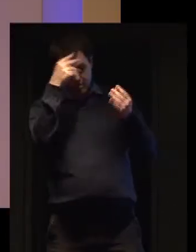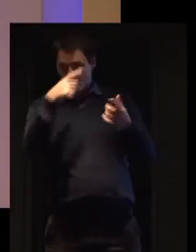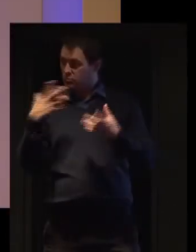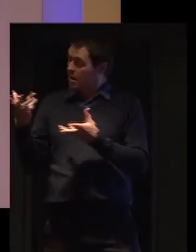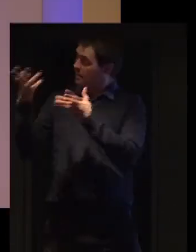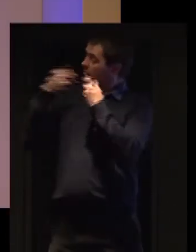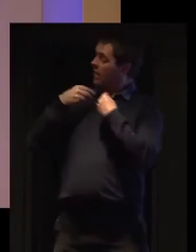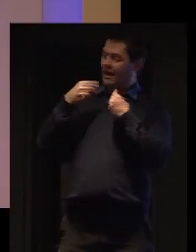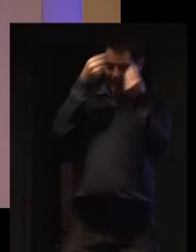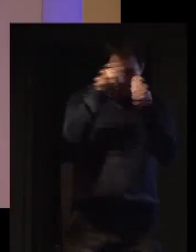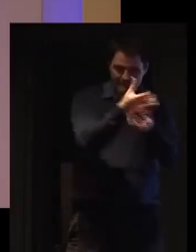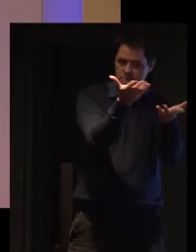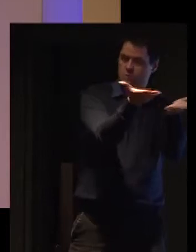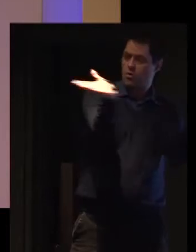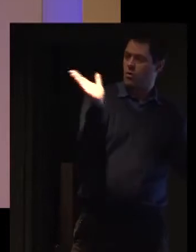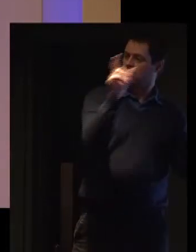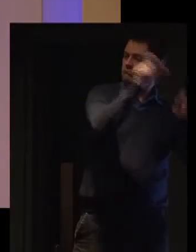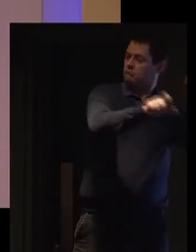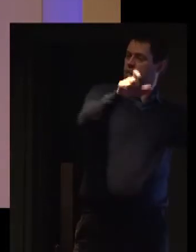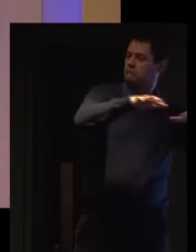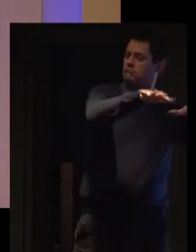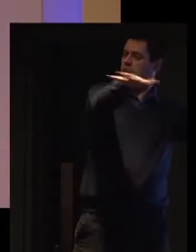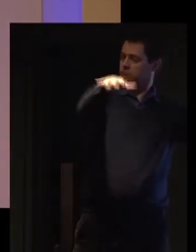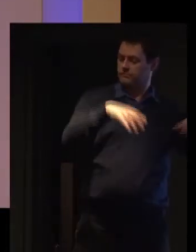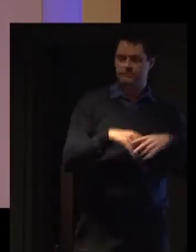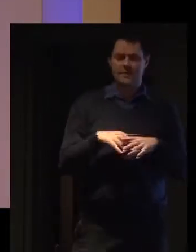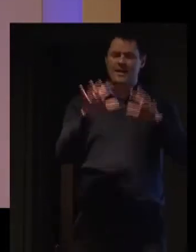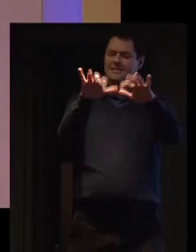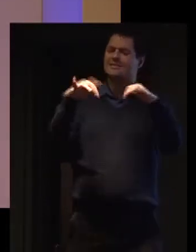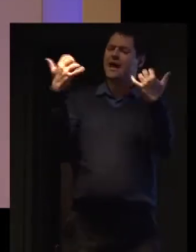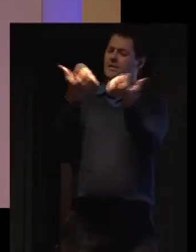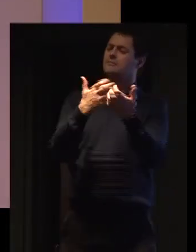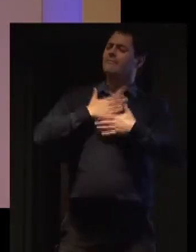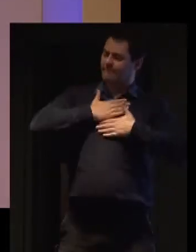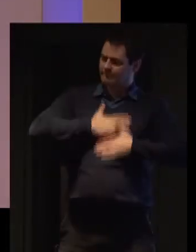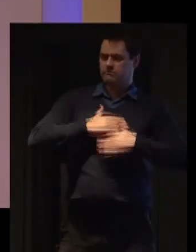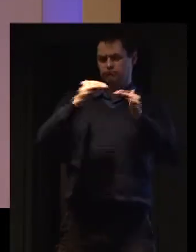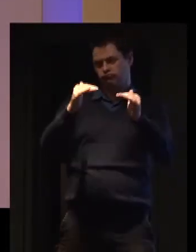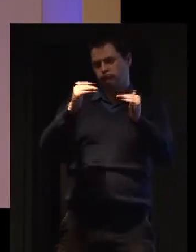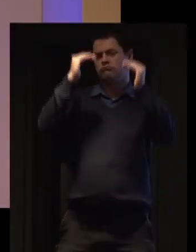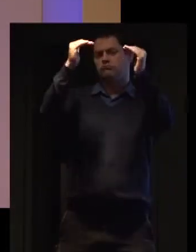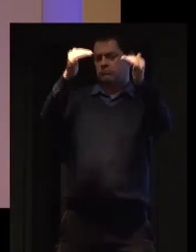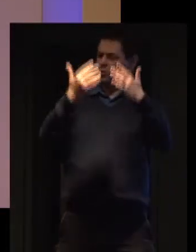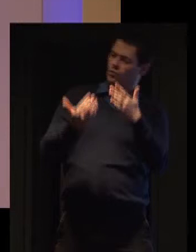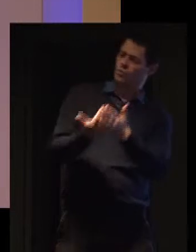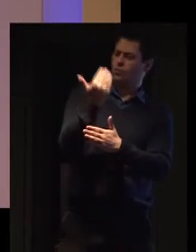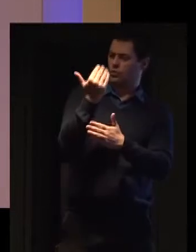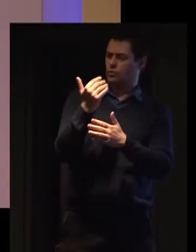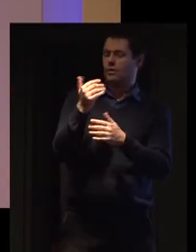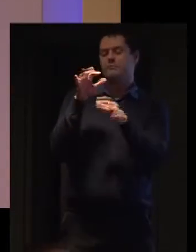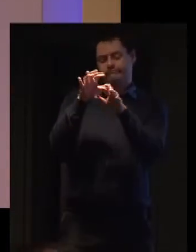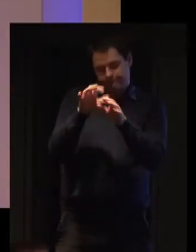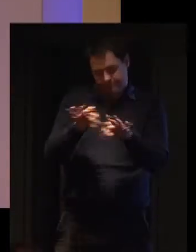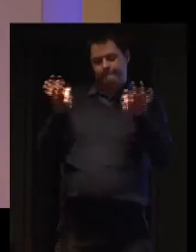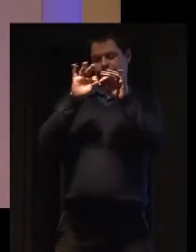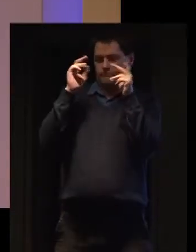stadium upgrades, we need a two-way discussion between the club and the disabled fans, and by having that discussion, hopefully